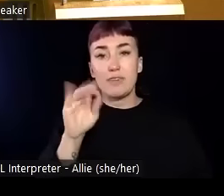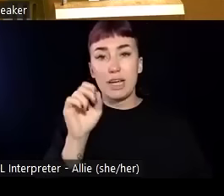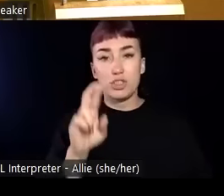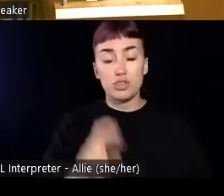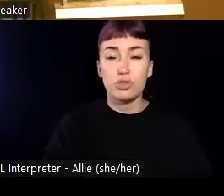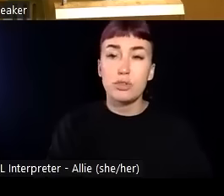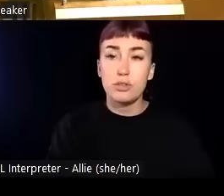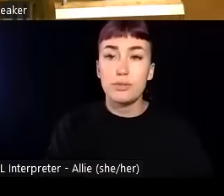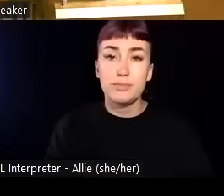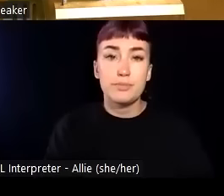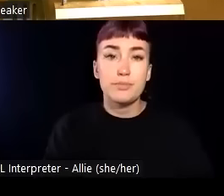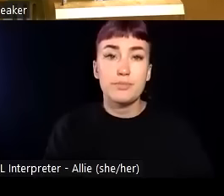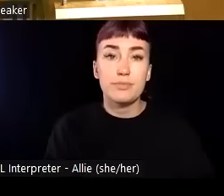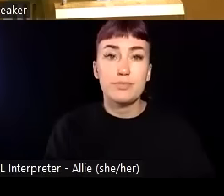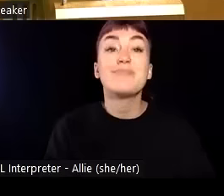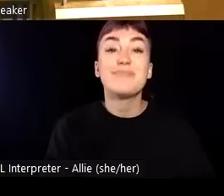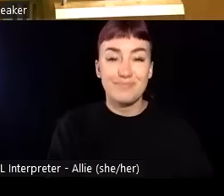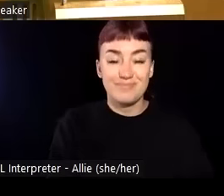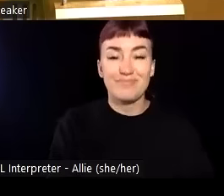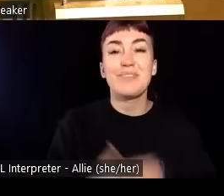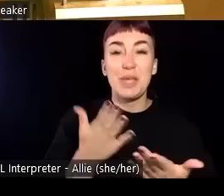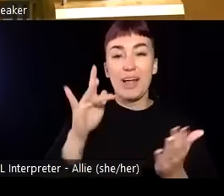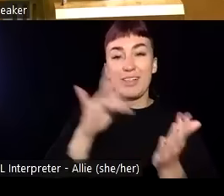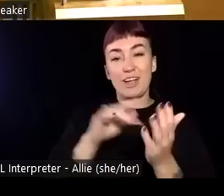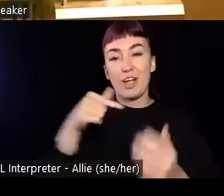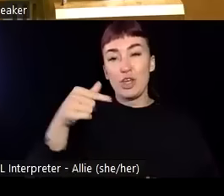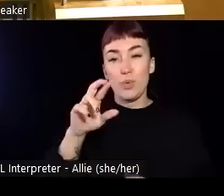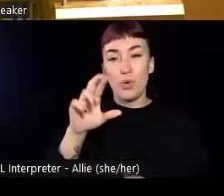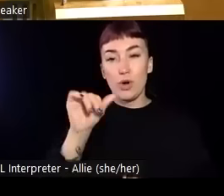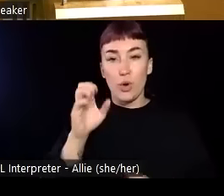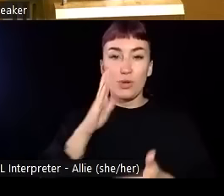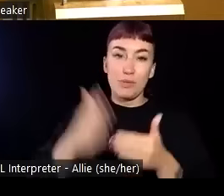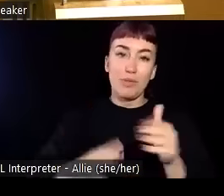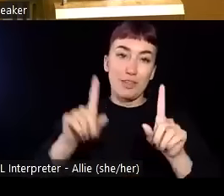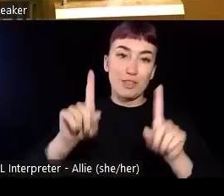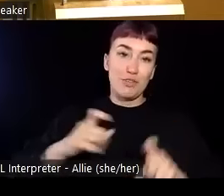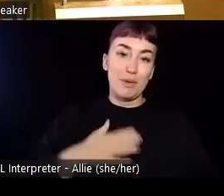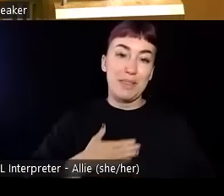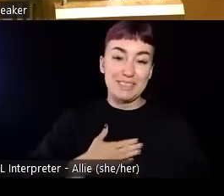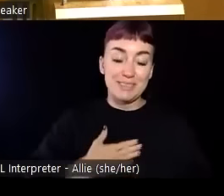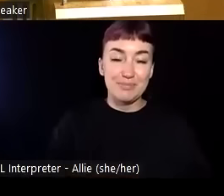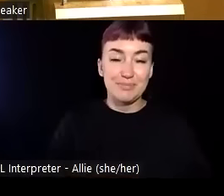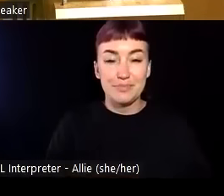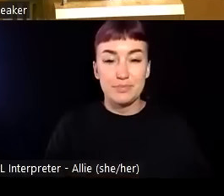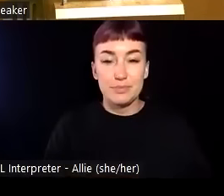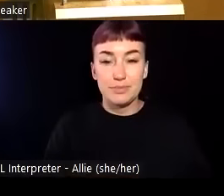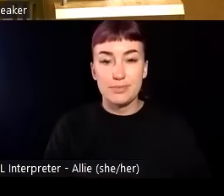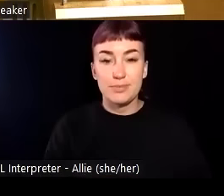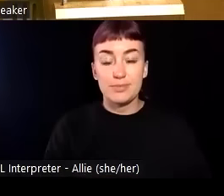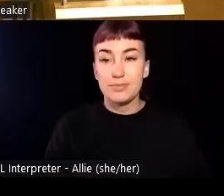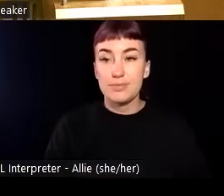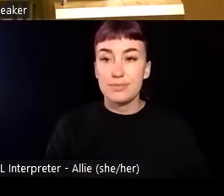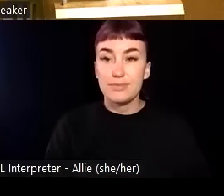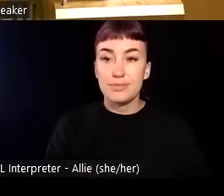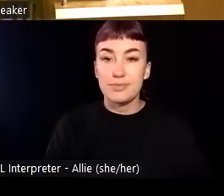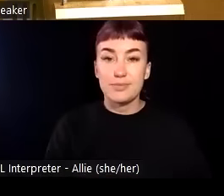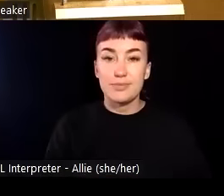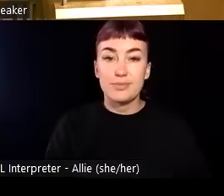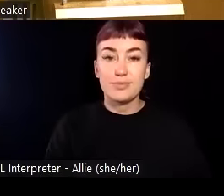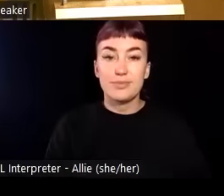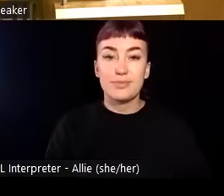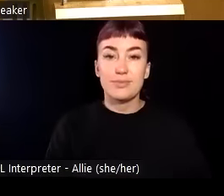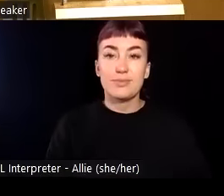Oh, yeah, sorry. Yes, and click on the QR code to complete the survey, please. I mean, not right this second. We should